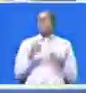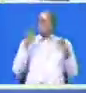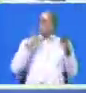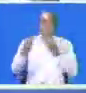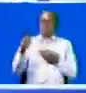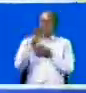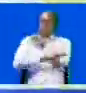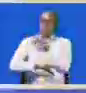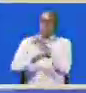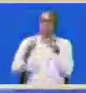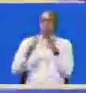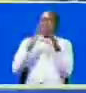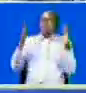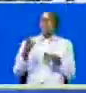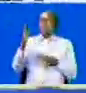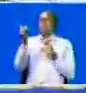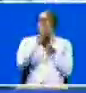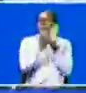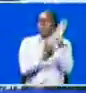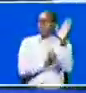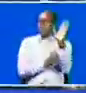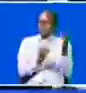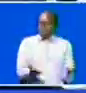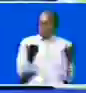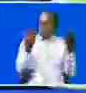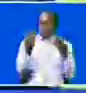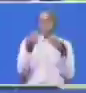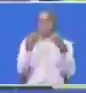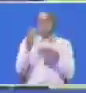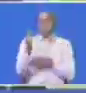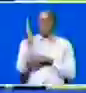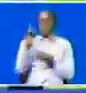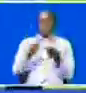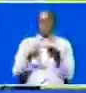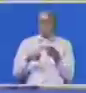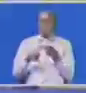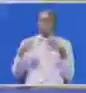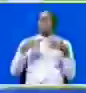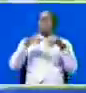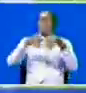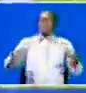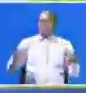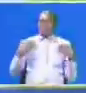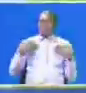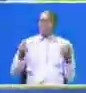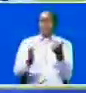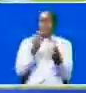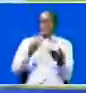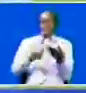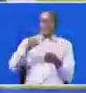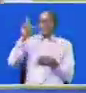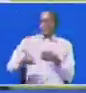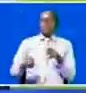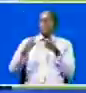country, his Big Four agenda, which seeks to enhance food security, realize universal health care and affordable housing, and